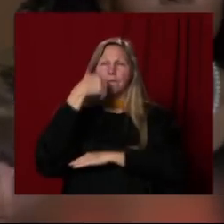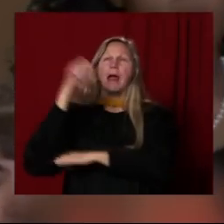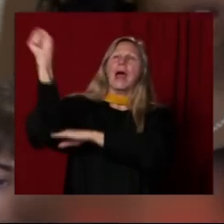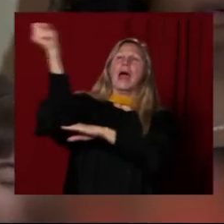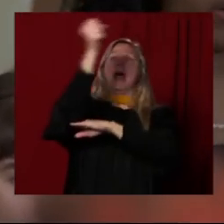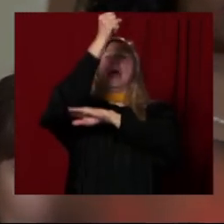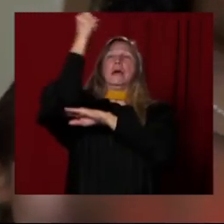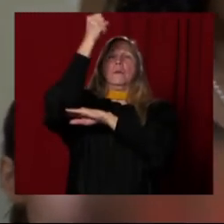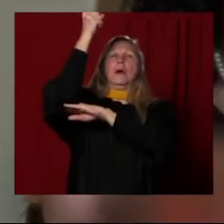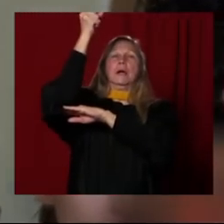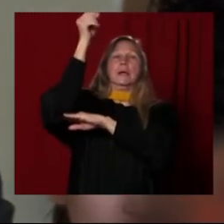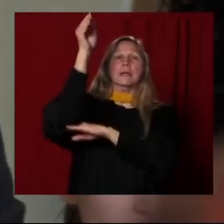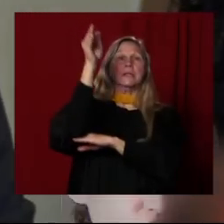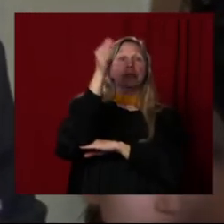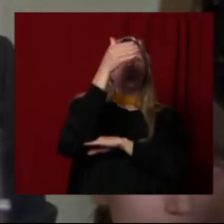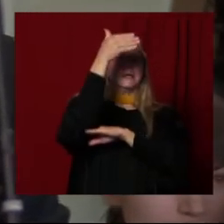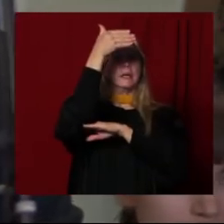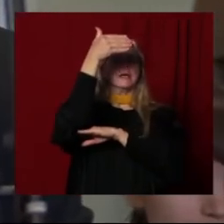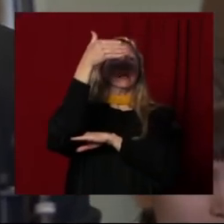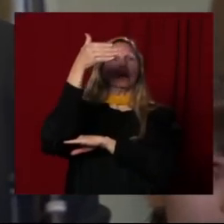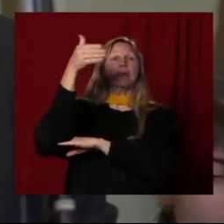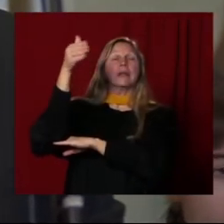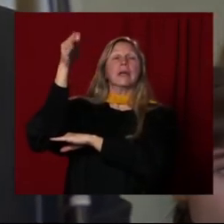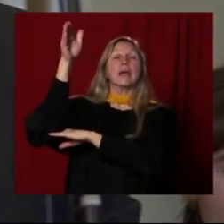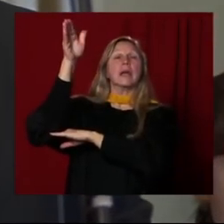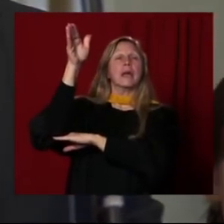our flag was still